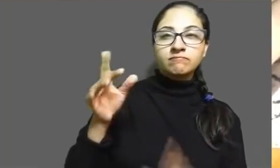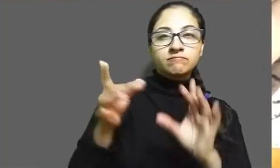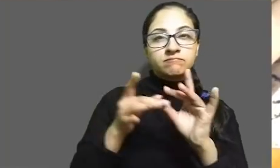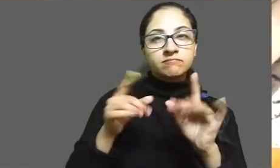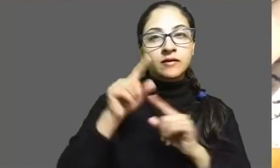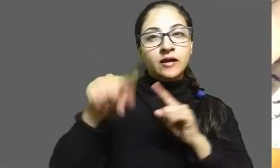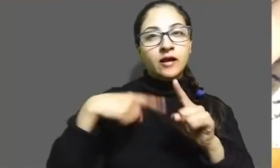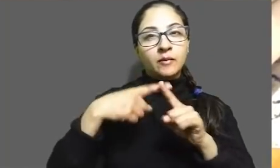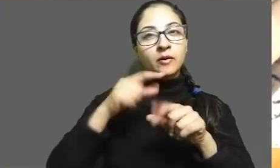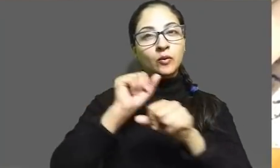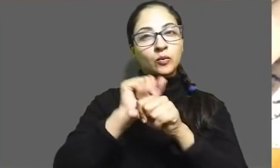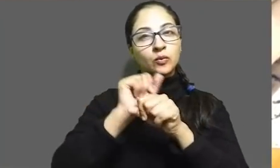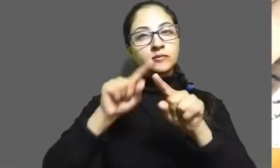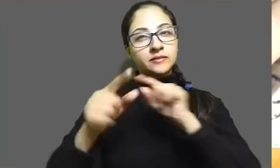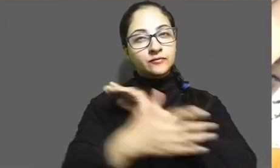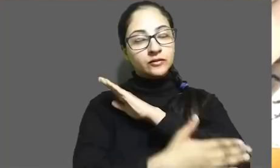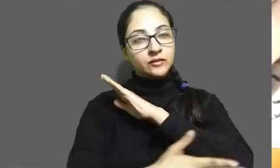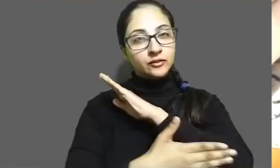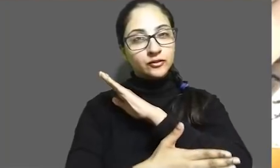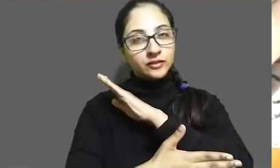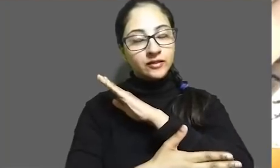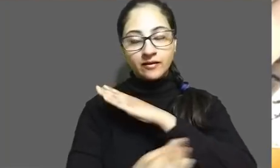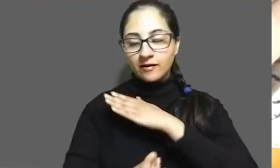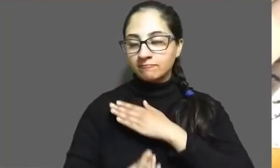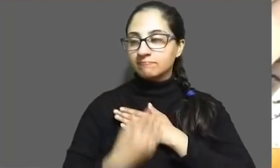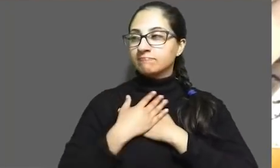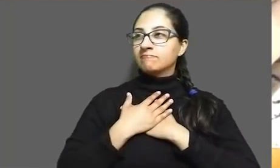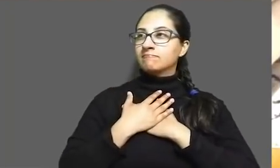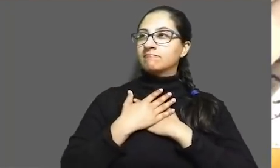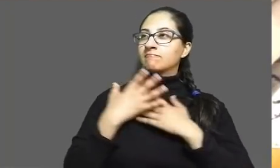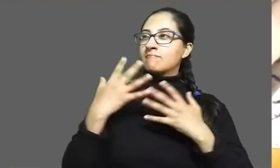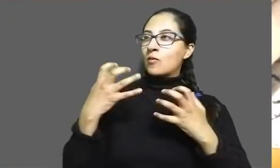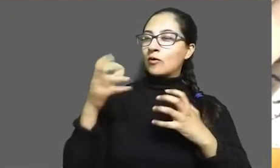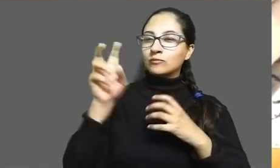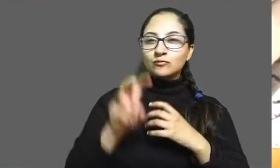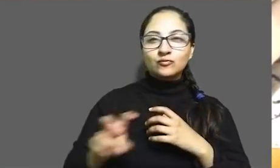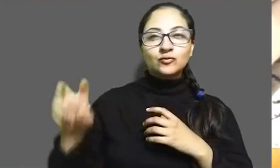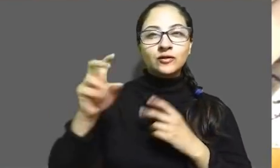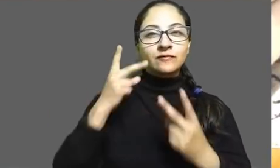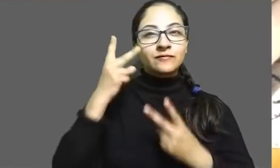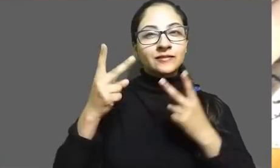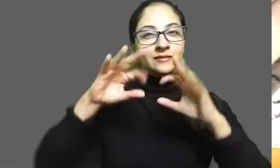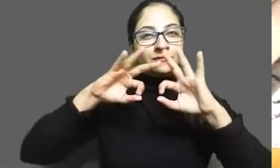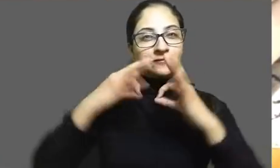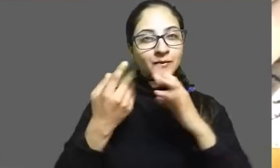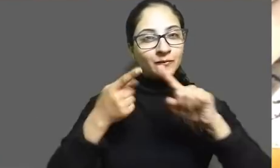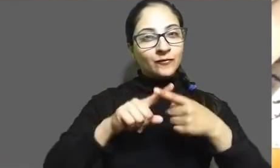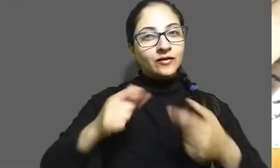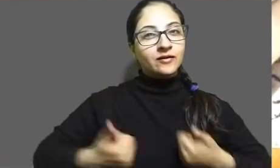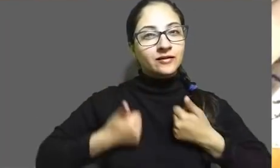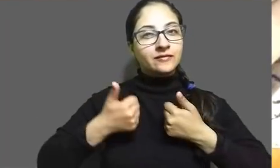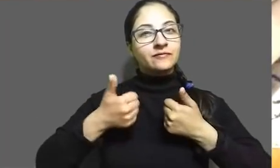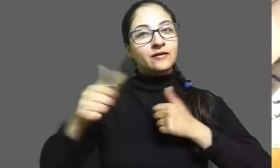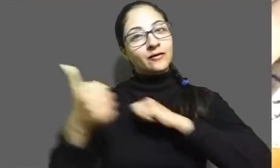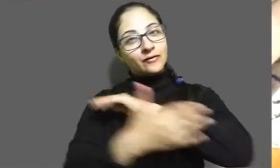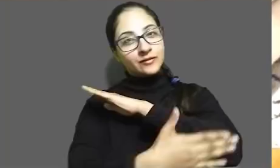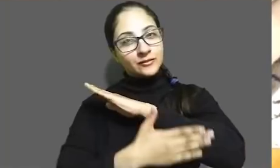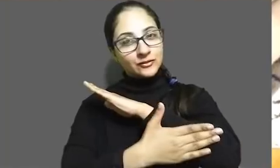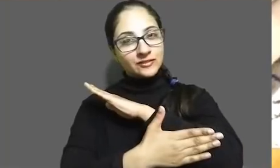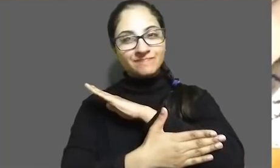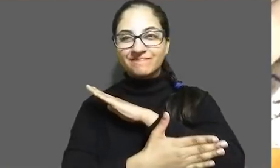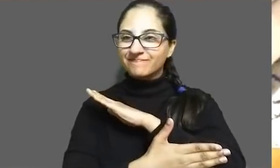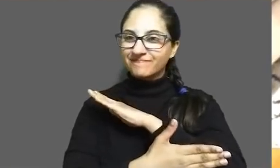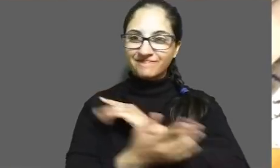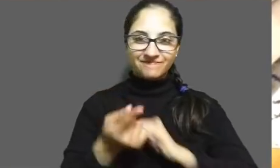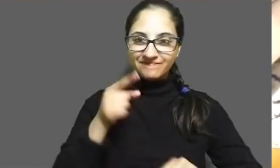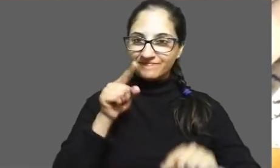plane and travel to see family and friends. But COVID has made travel virtually impossible. I miss